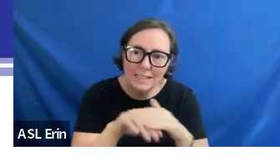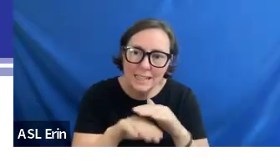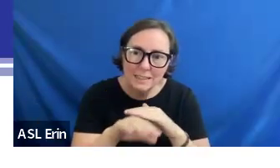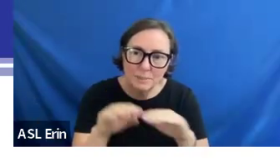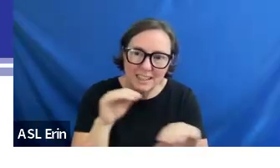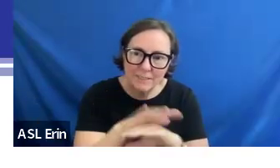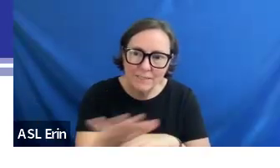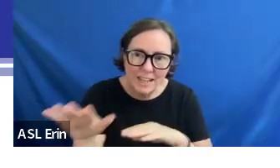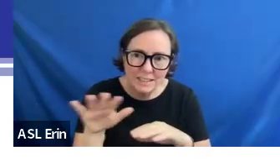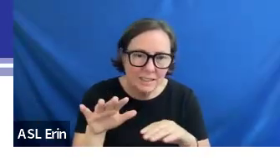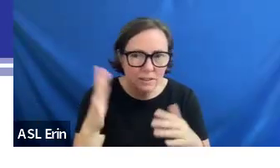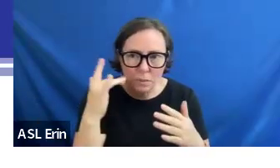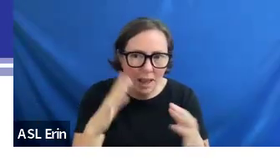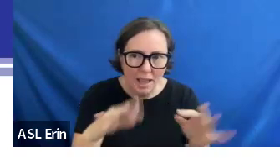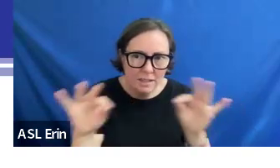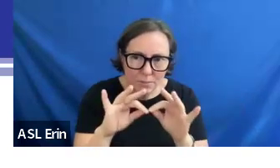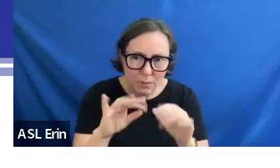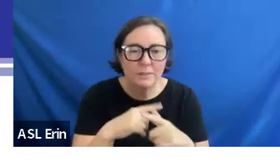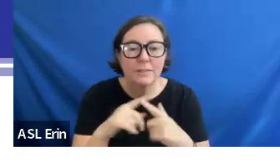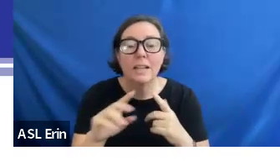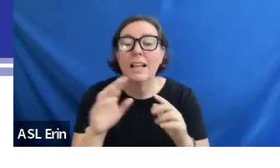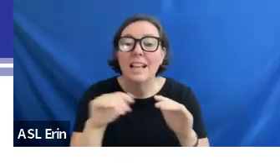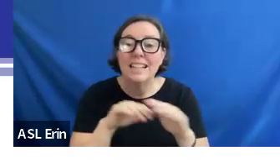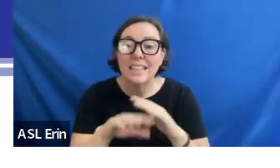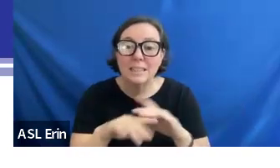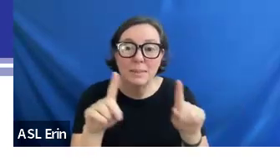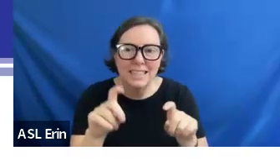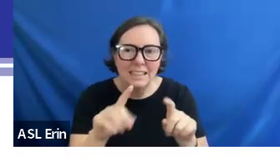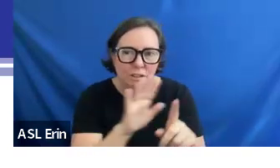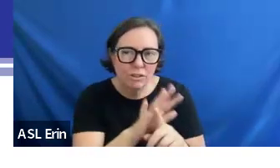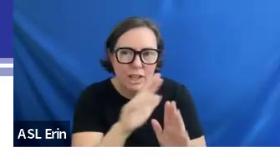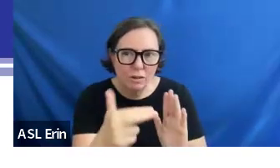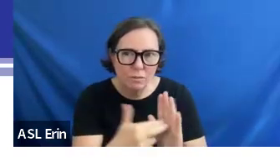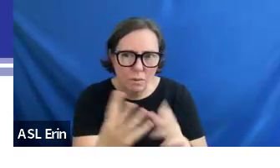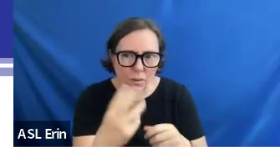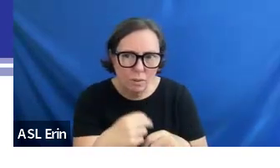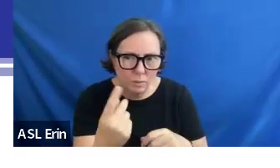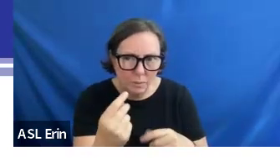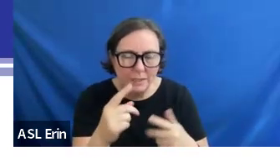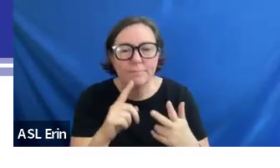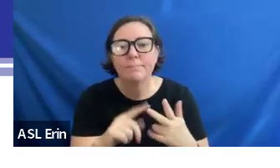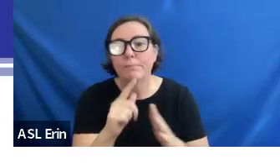matters, the role of accessibility testers, need to know laws and regulations,